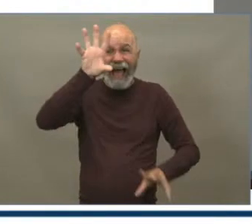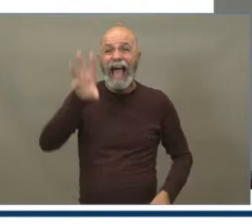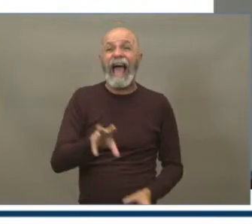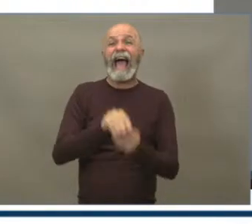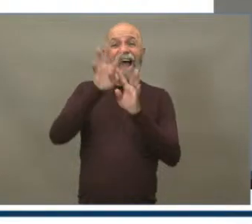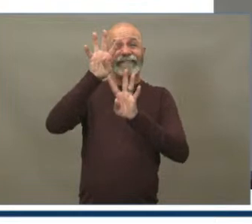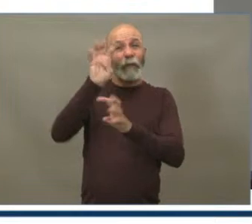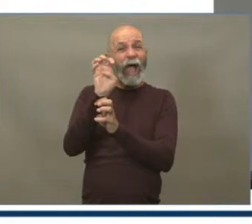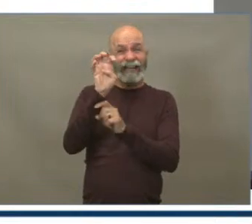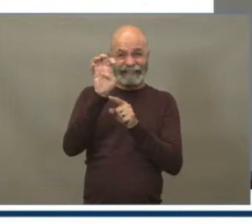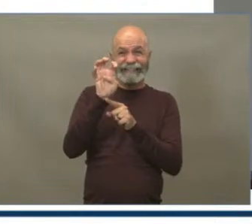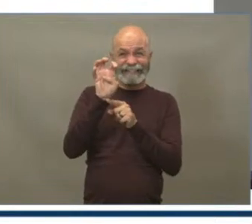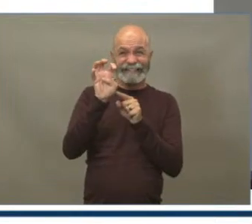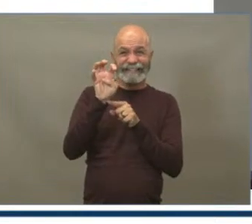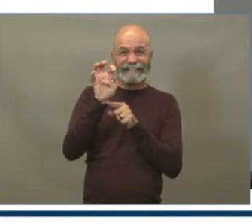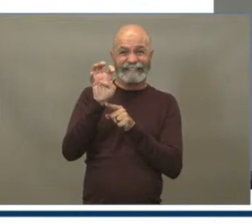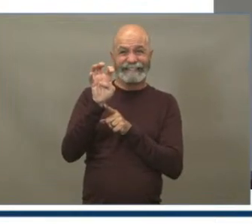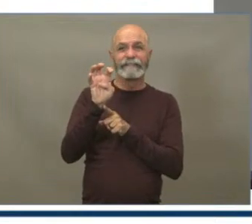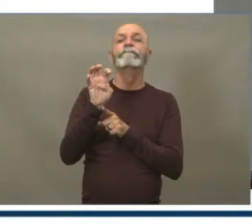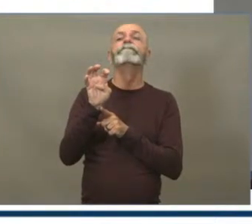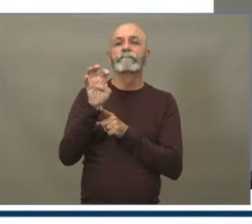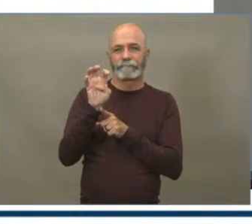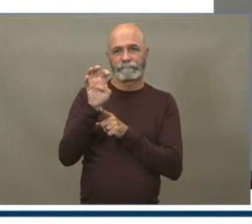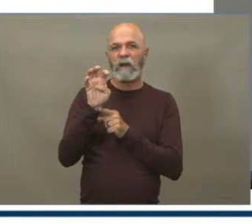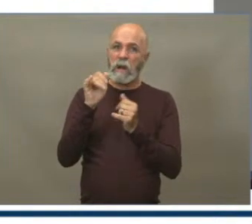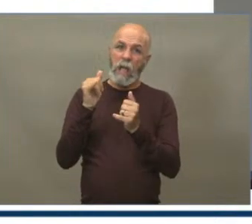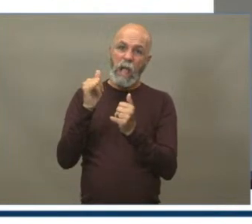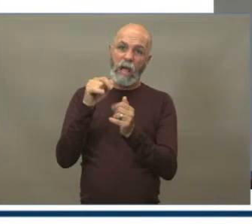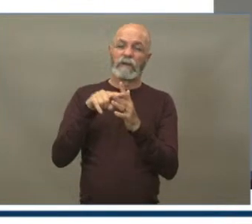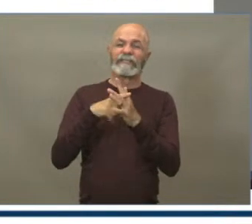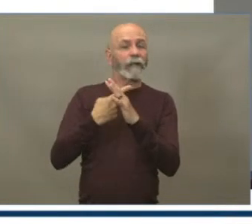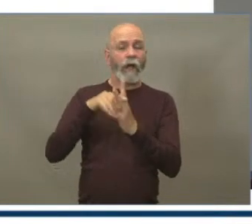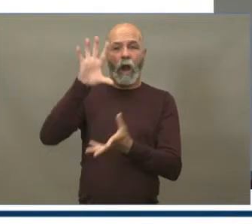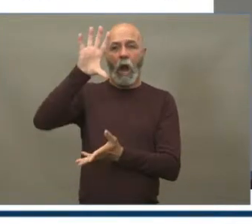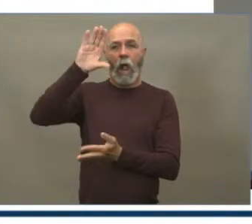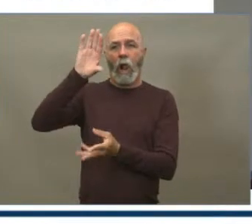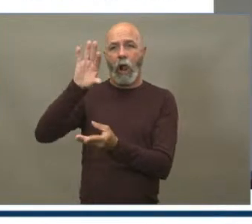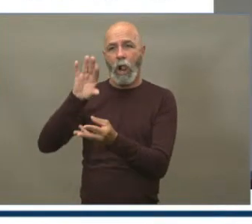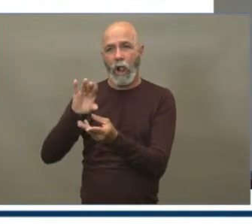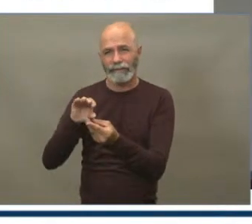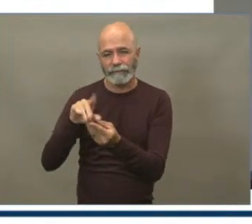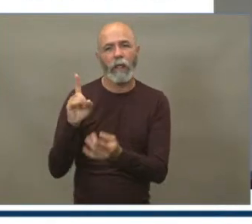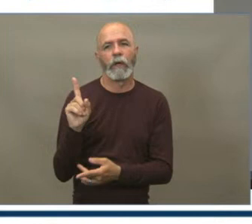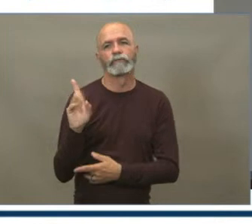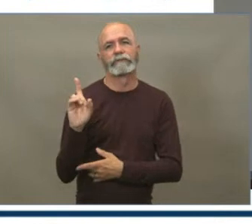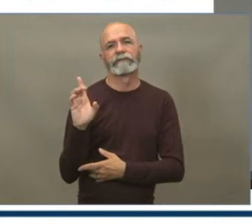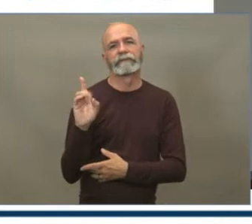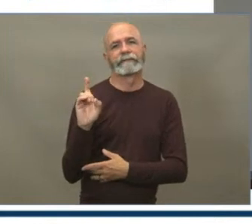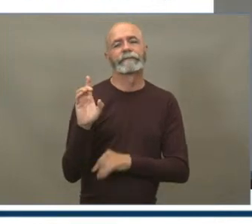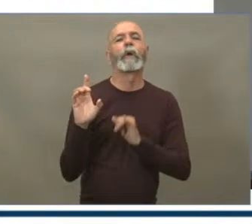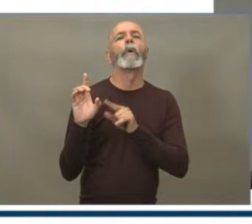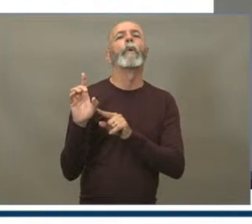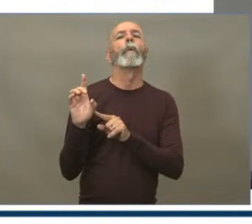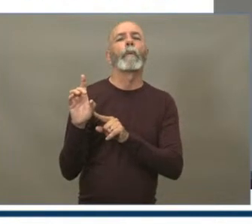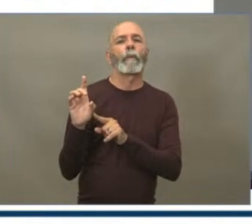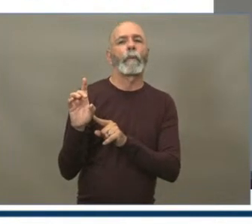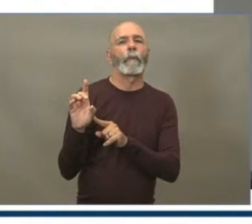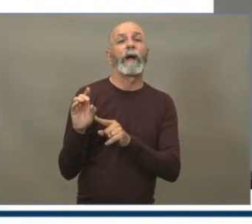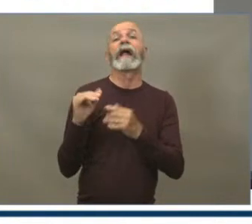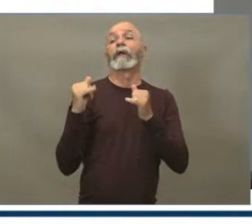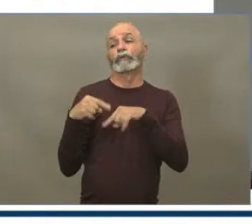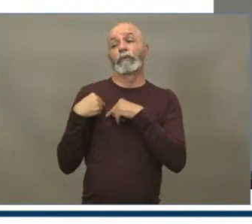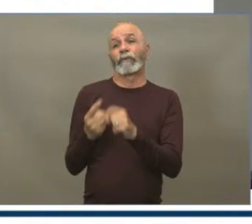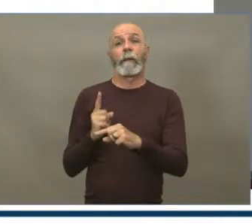down to a point now that we're well below 100 with our backlog. The number of positive cases we're reporting are the ones that through